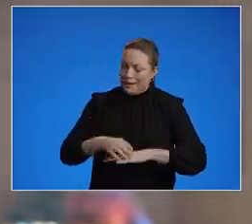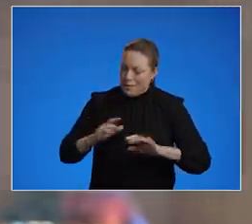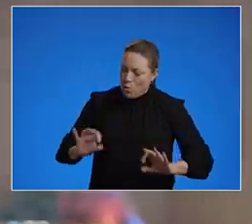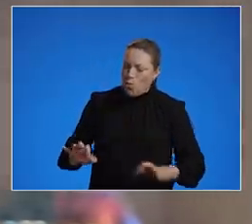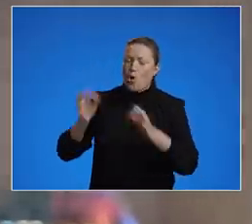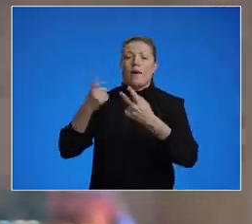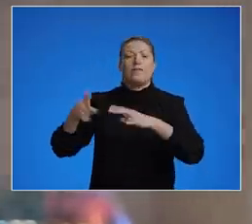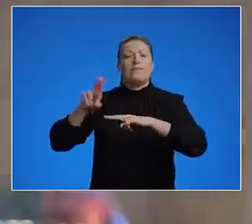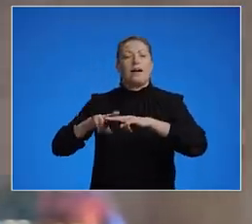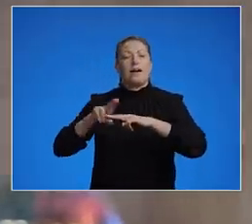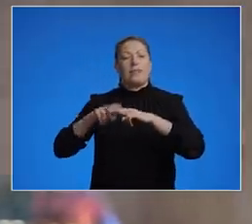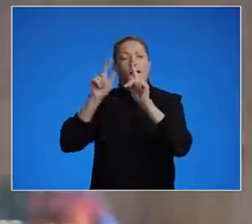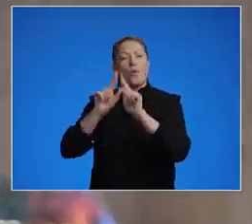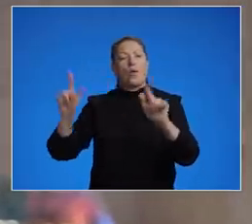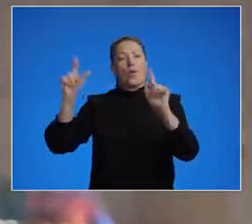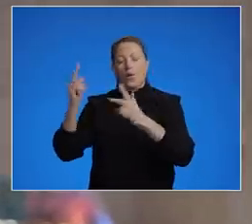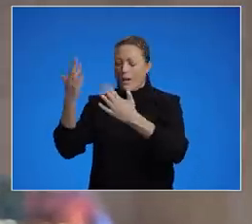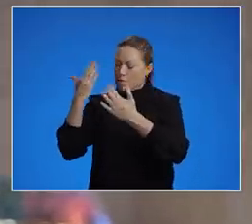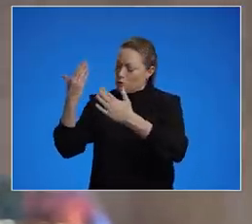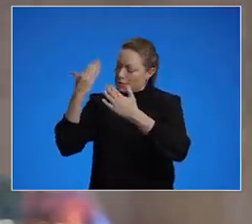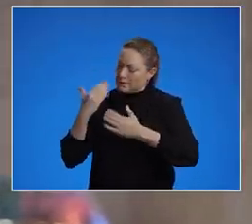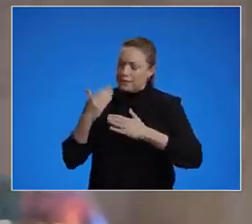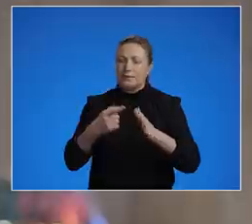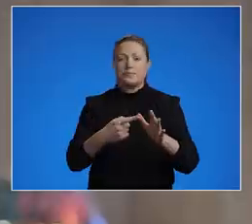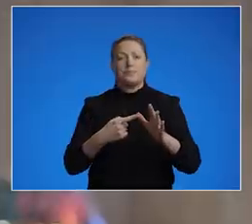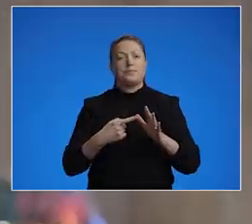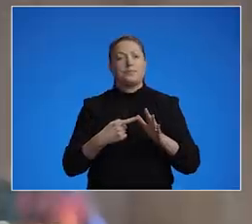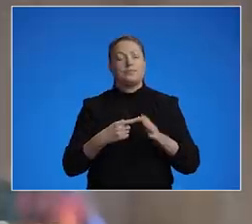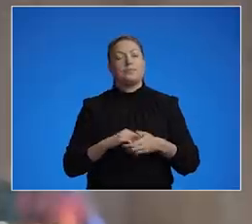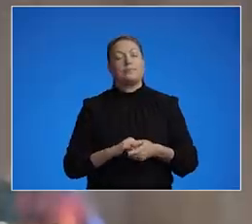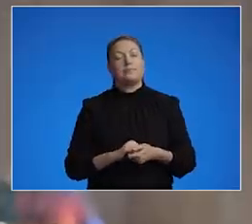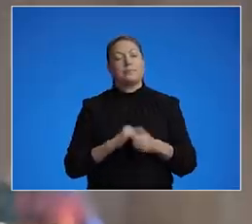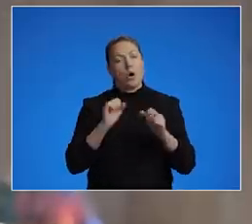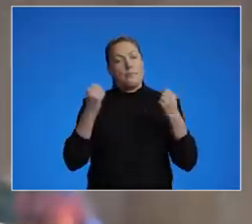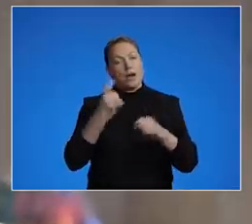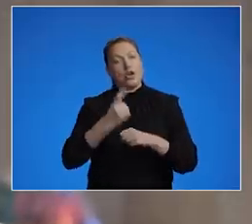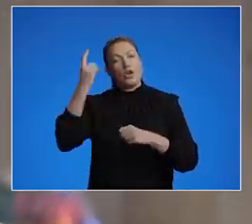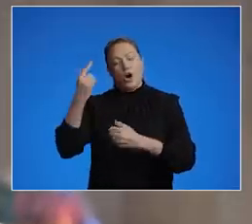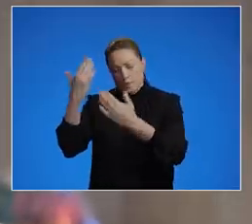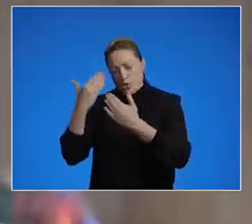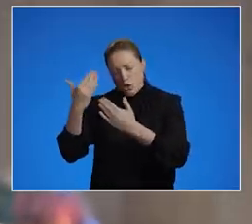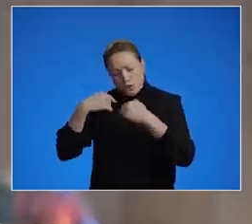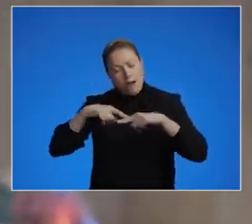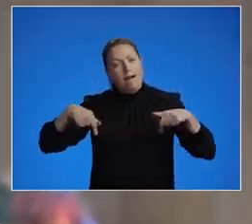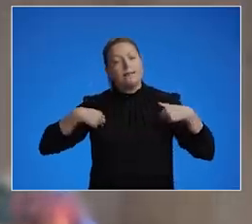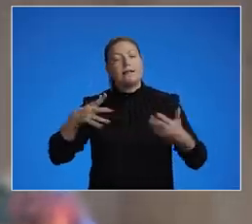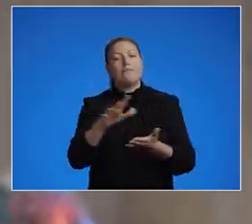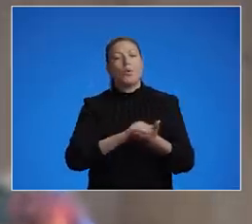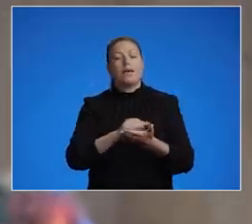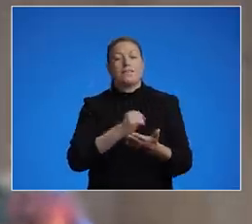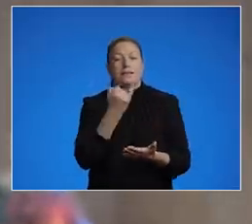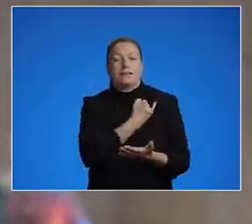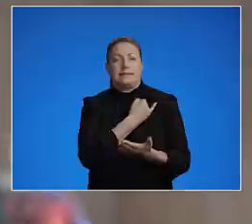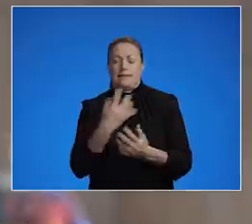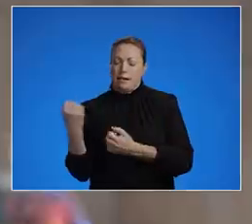and splendor of the Father. Lord, have mercy. Lord, have mercy. May Almighty God have mercy on us,